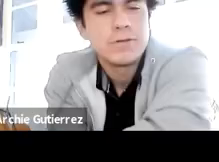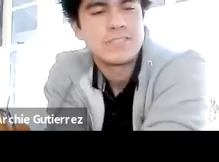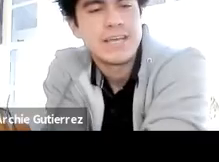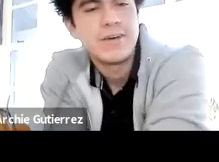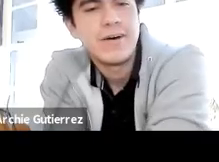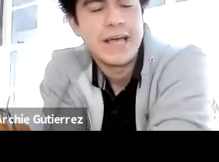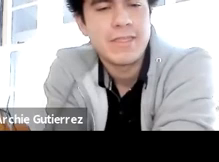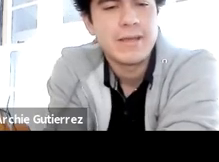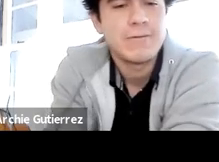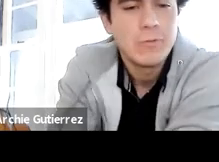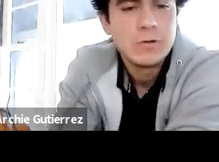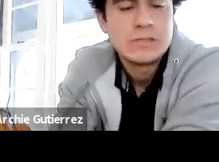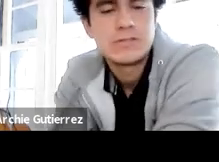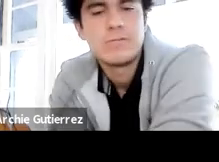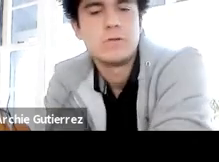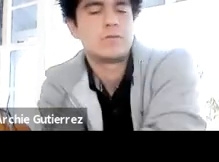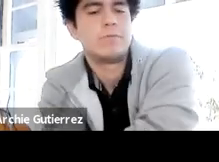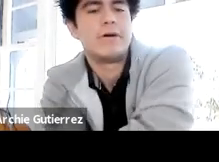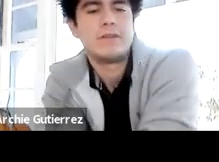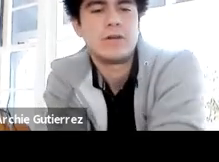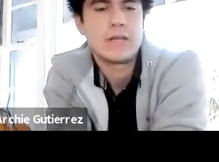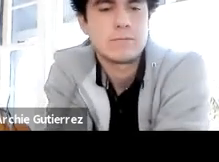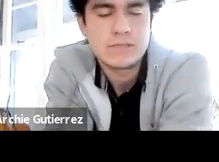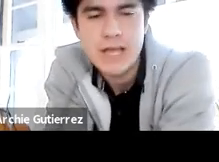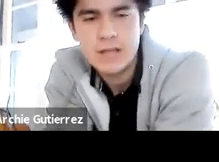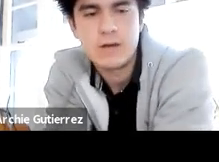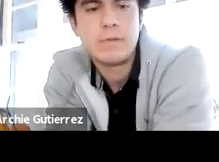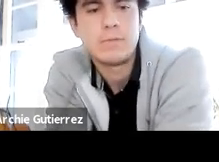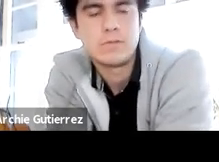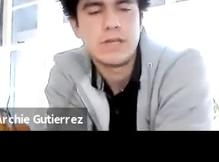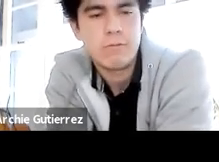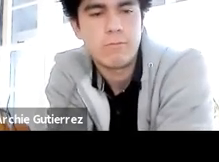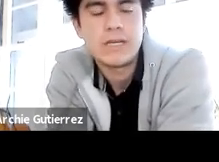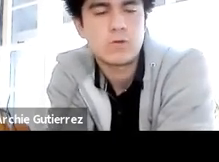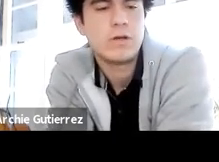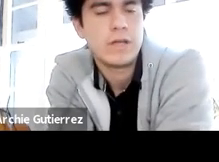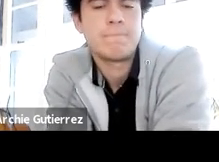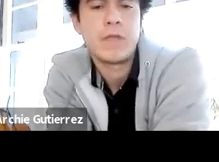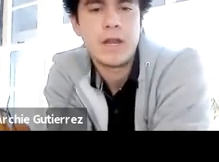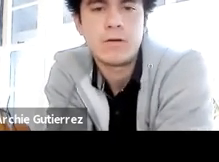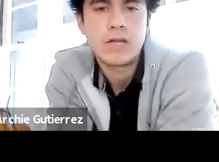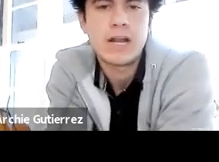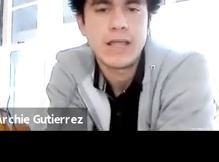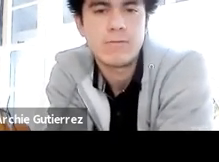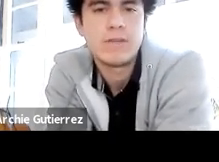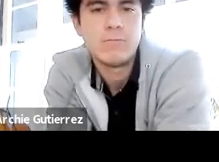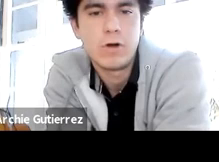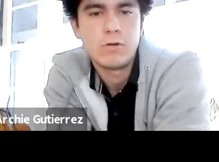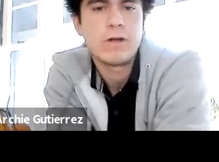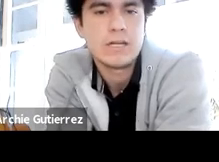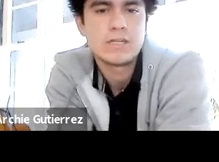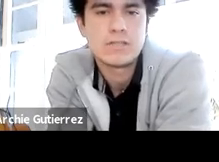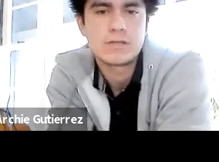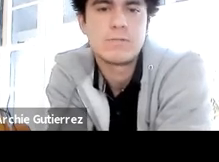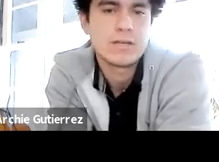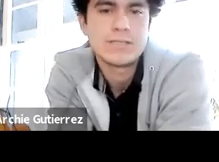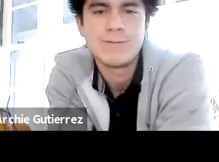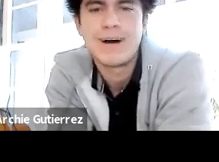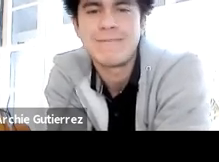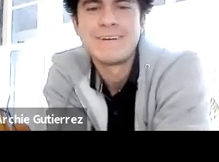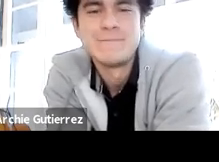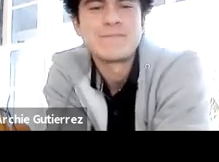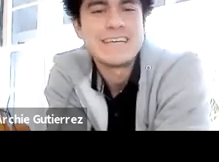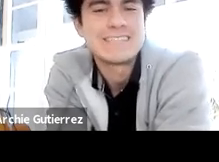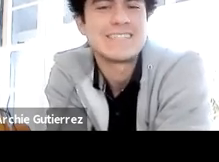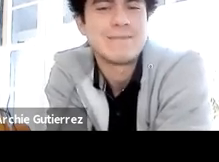You know, I will say though, I think what's true about video games is that, you know, people do get rage quit, you know, kind of like when you road rage because someone cuts